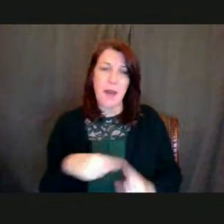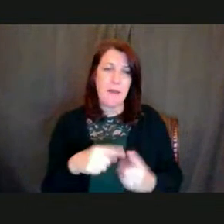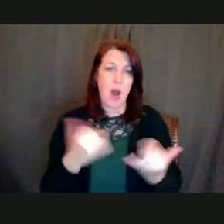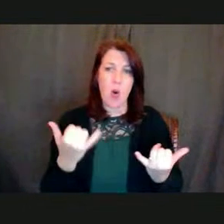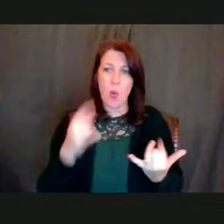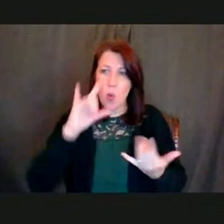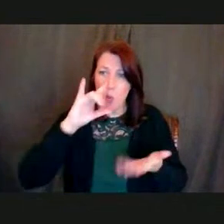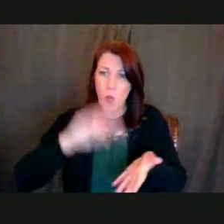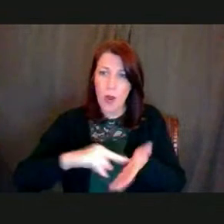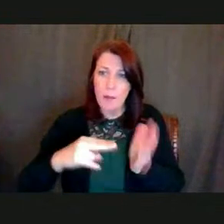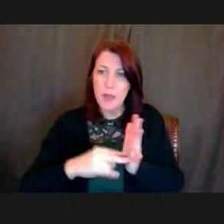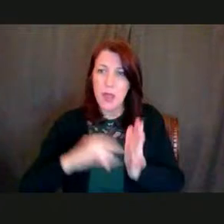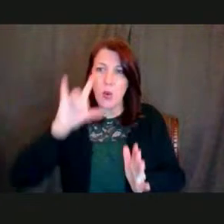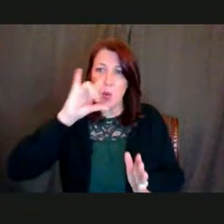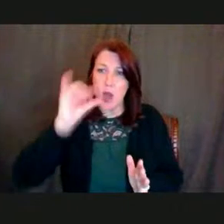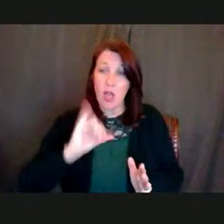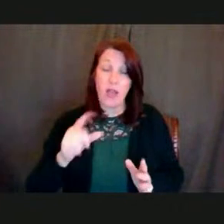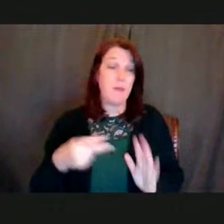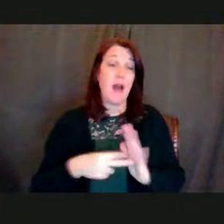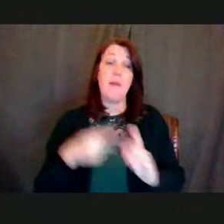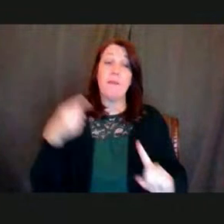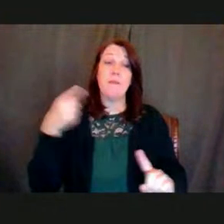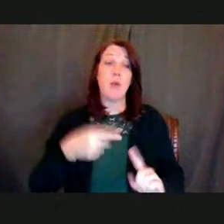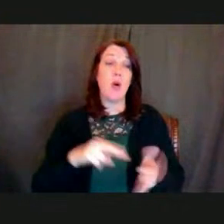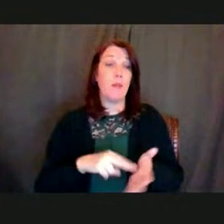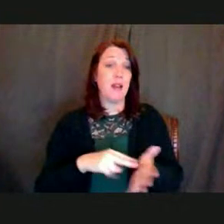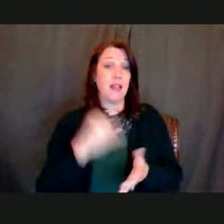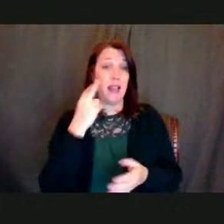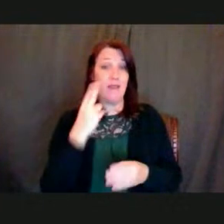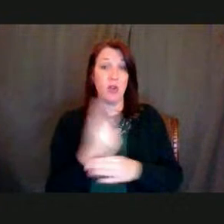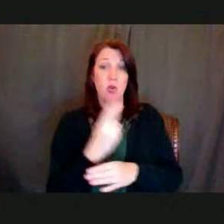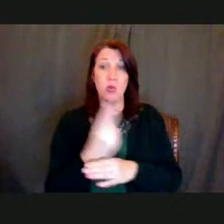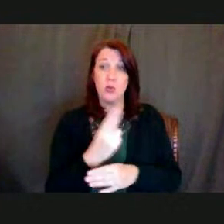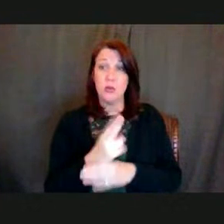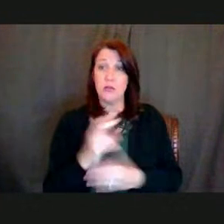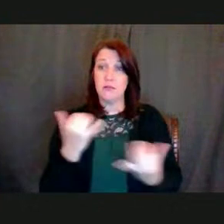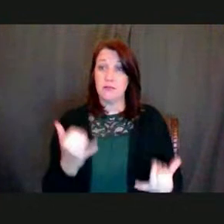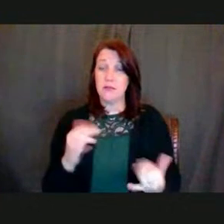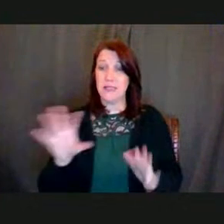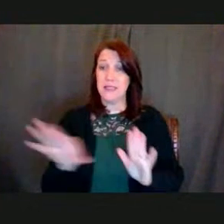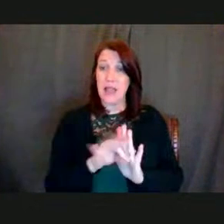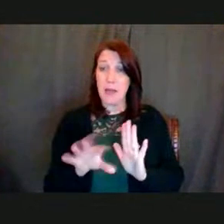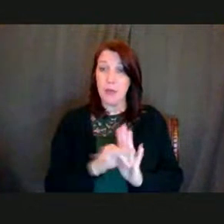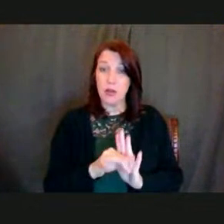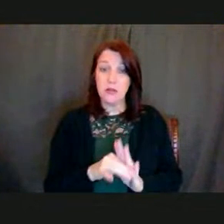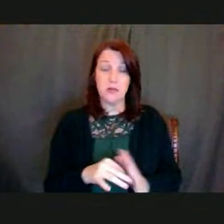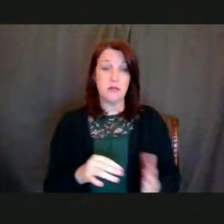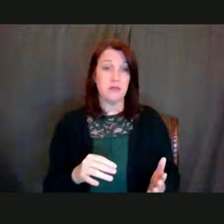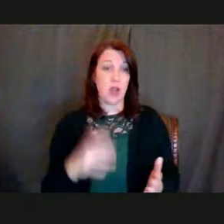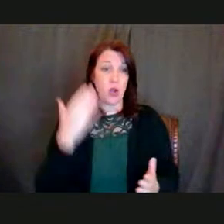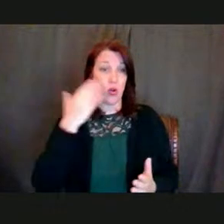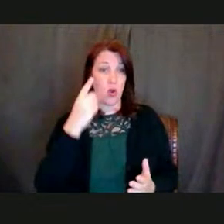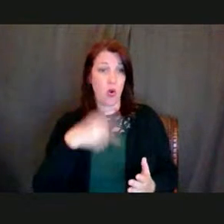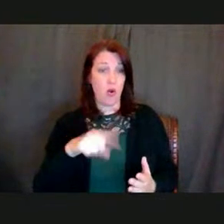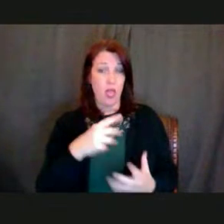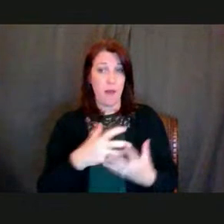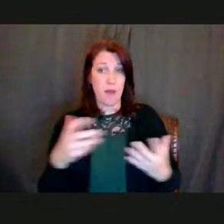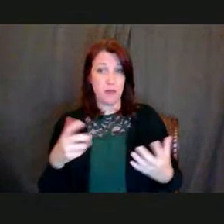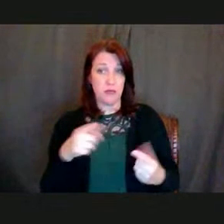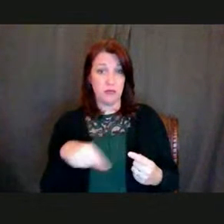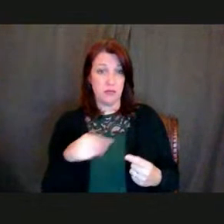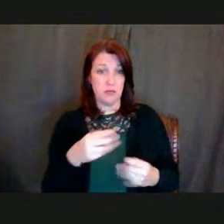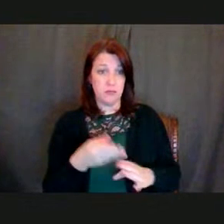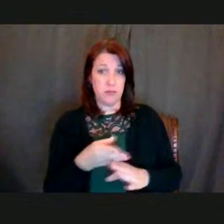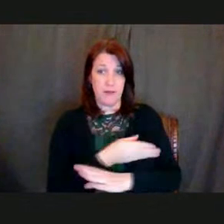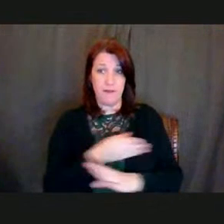but in a nutshell, for example, if you're using existing samples and you know what that's going to look like before